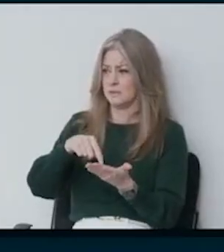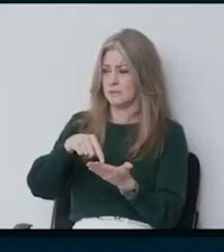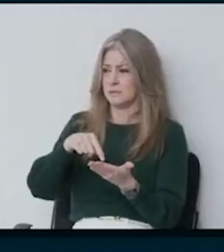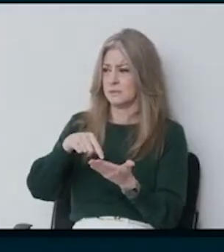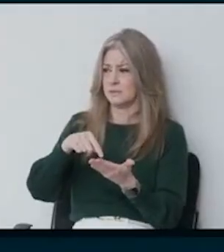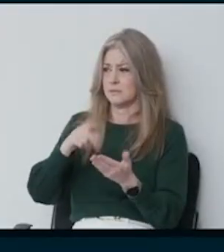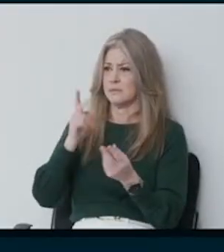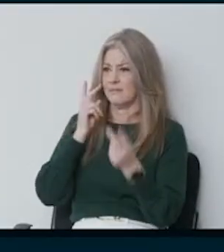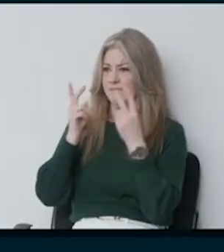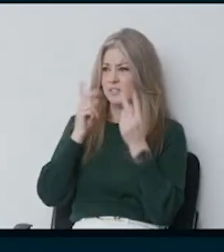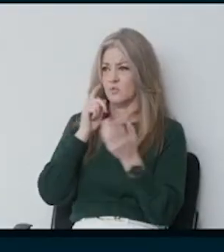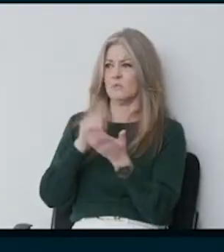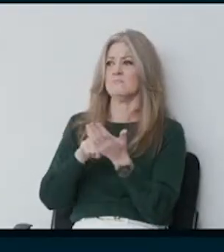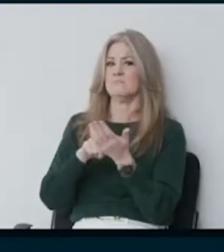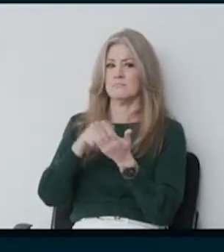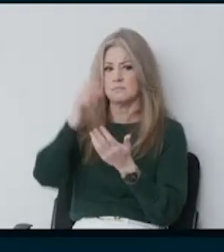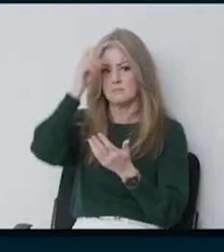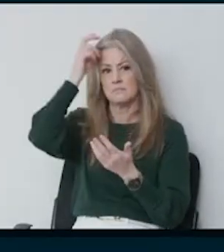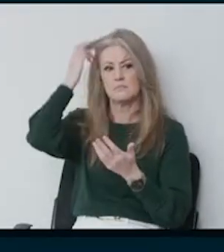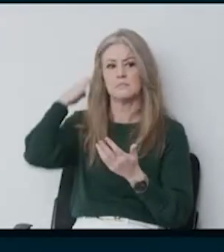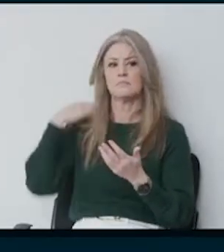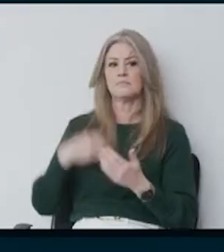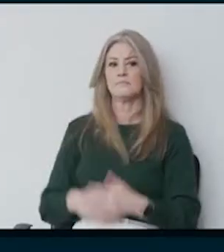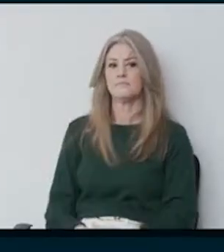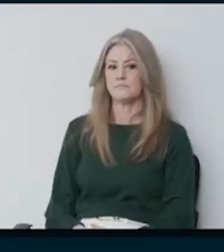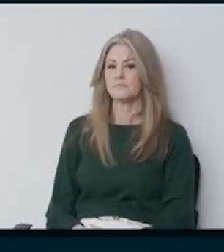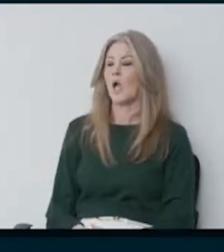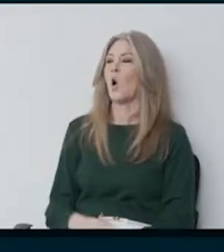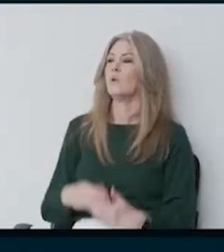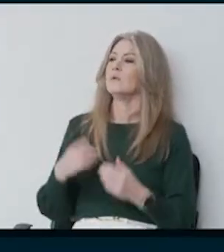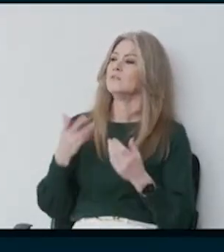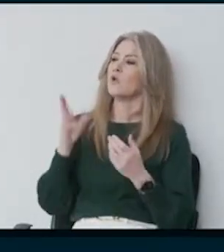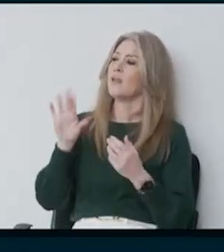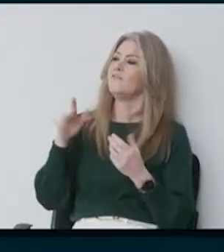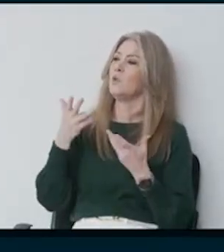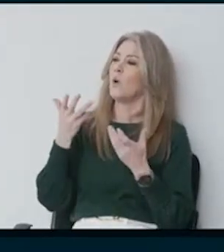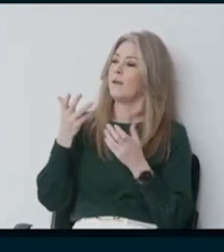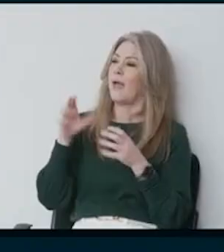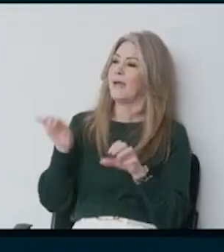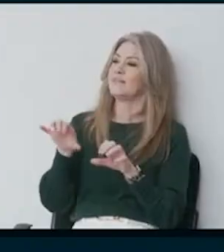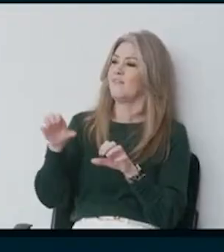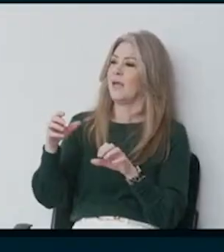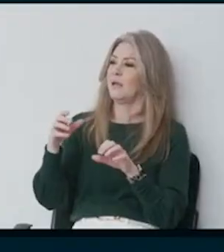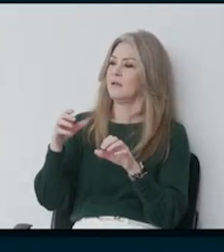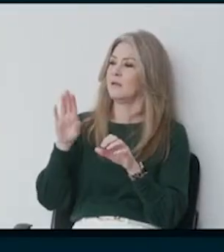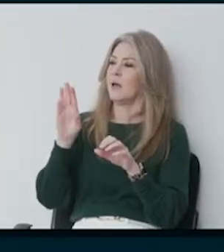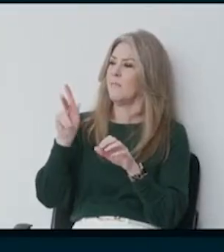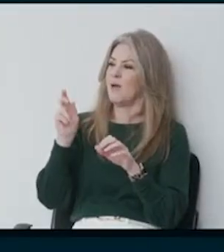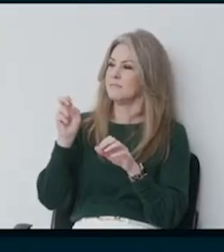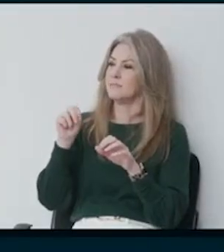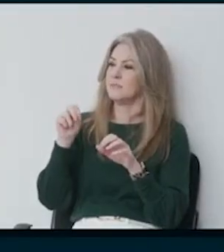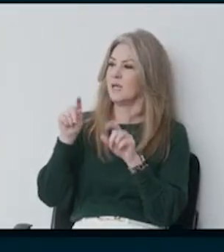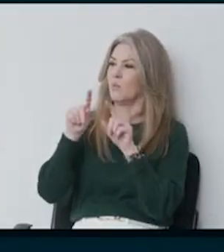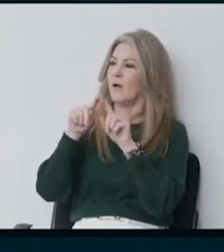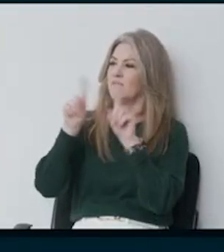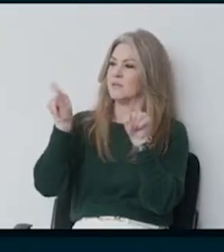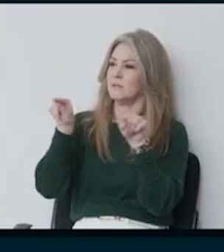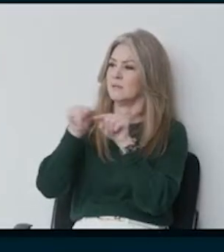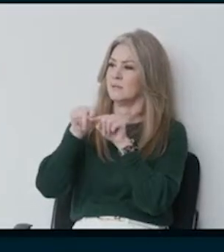visual indication of focus is on this button here. And if I want to activate that button, I'm going to press spacebar or